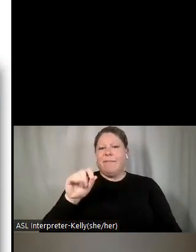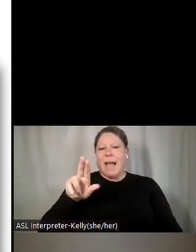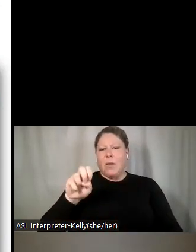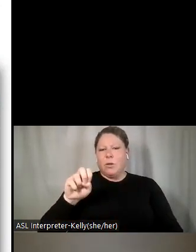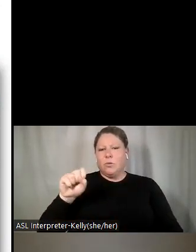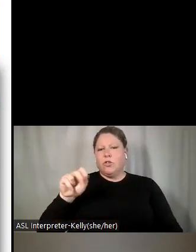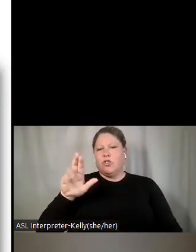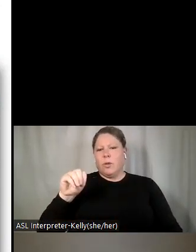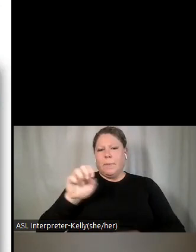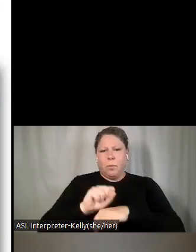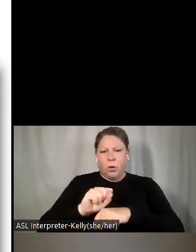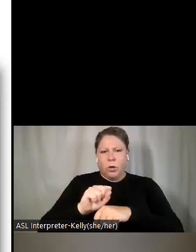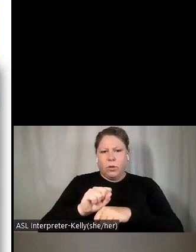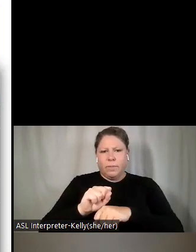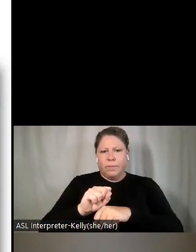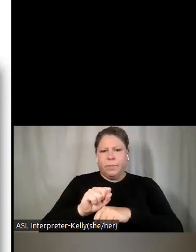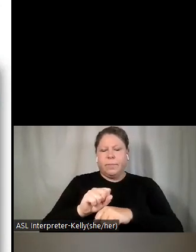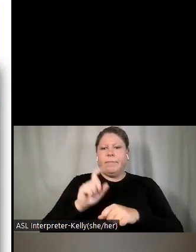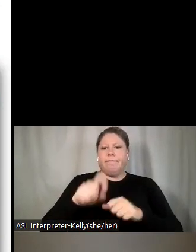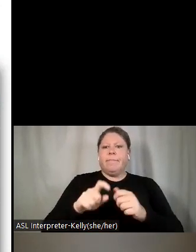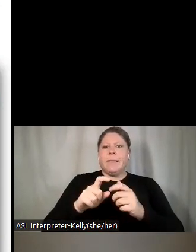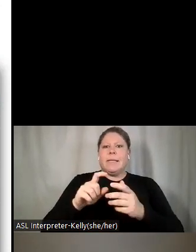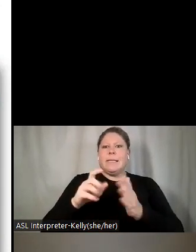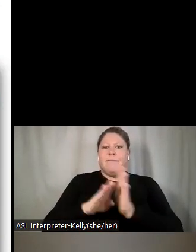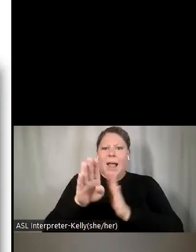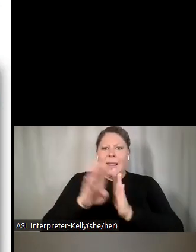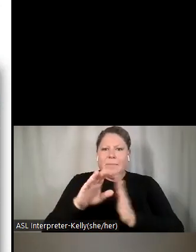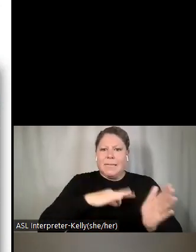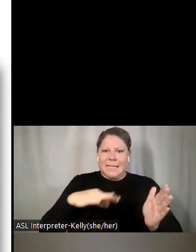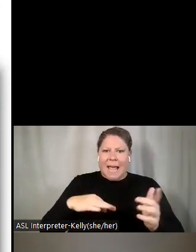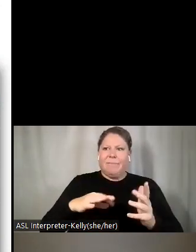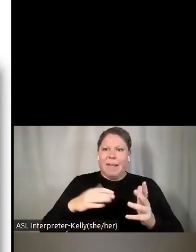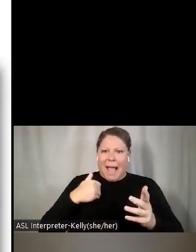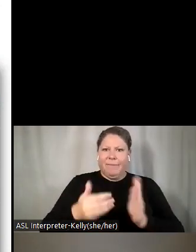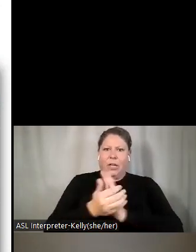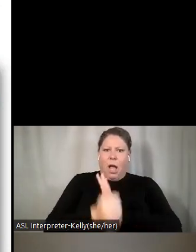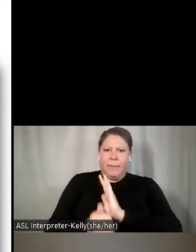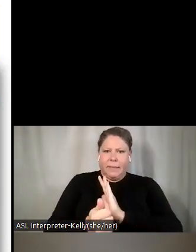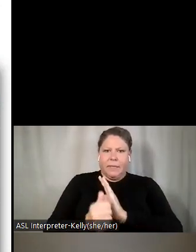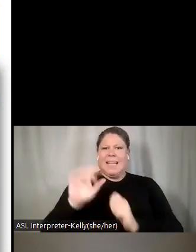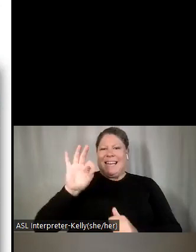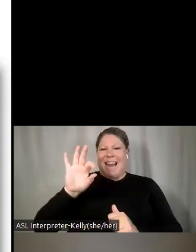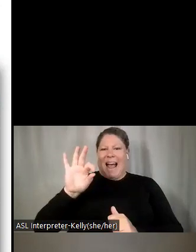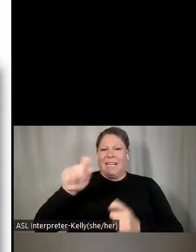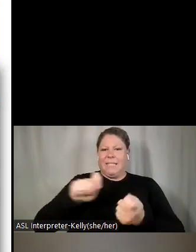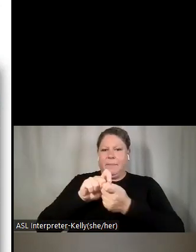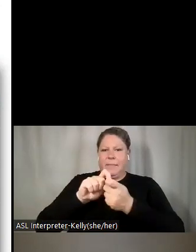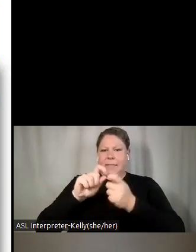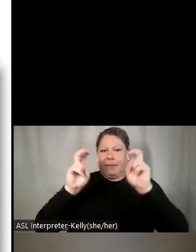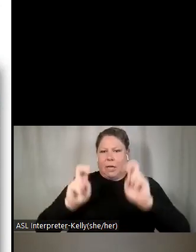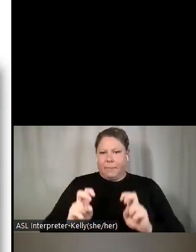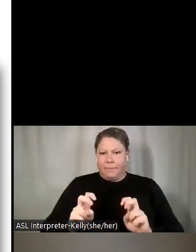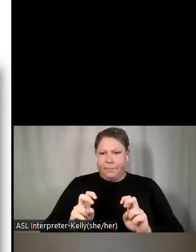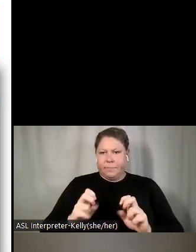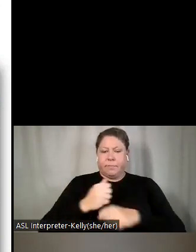health competencies of CDPH staff across 9 public health domains and ensure staff have clear career paths